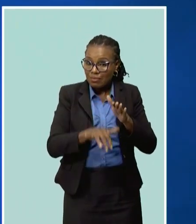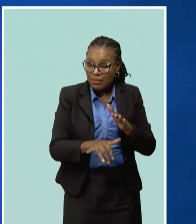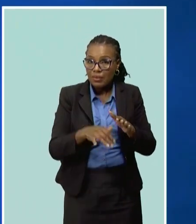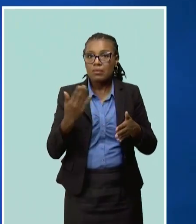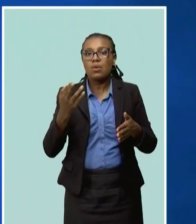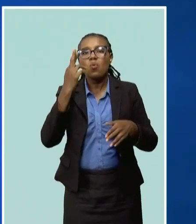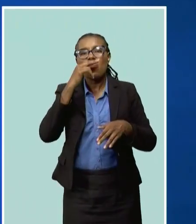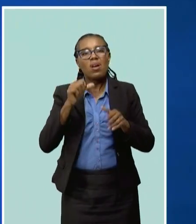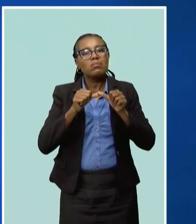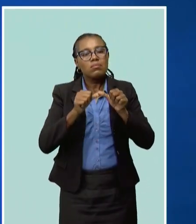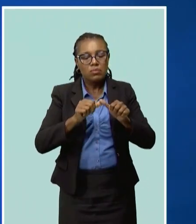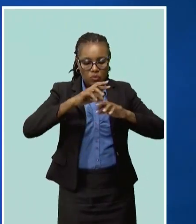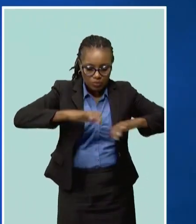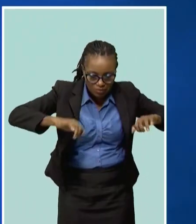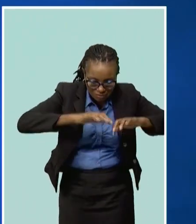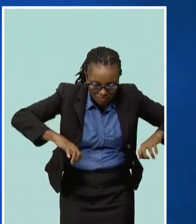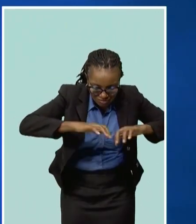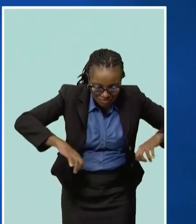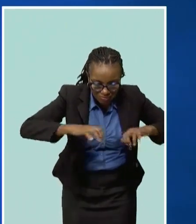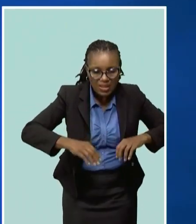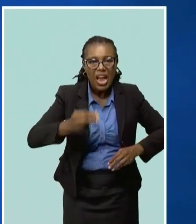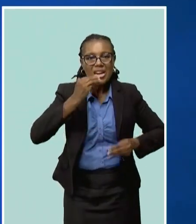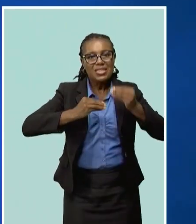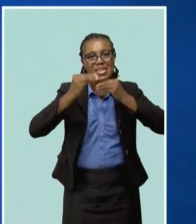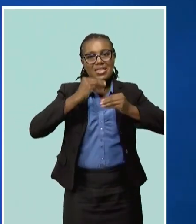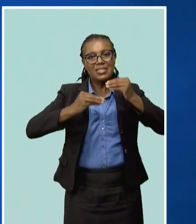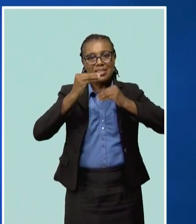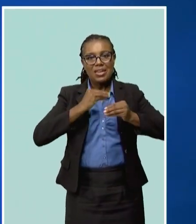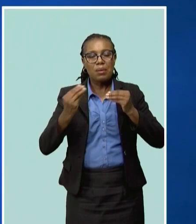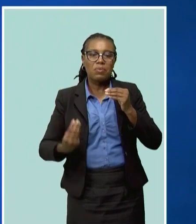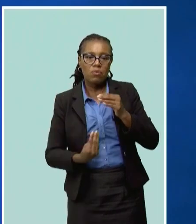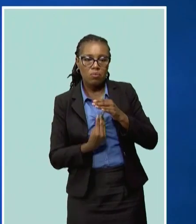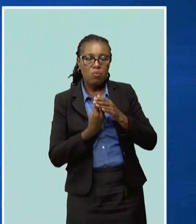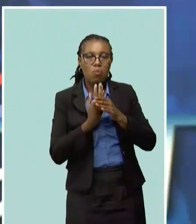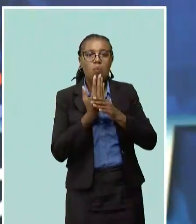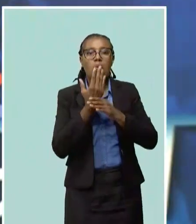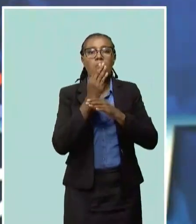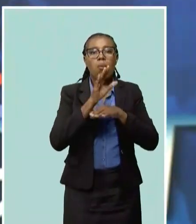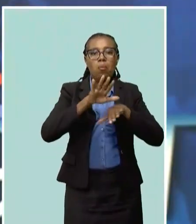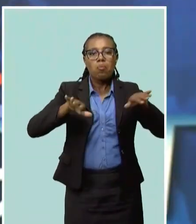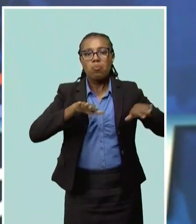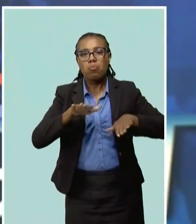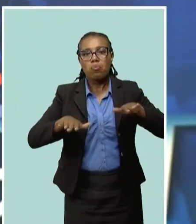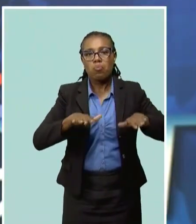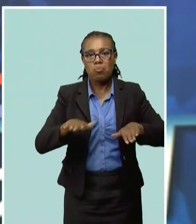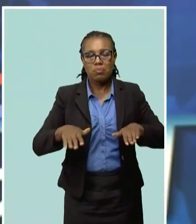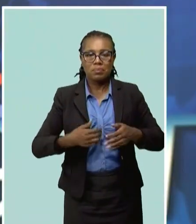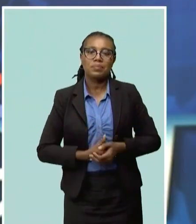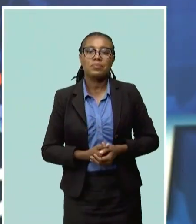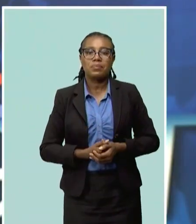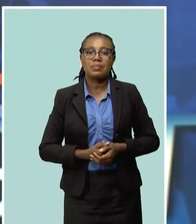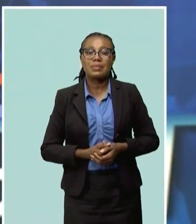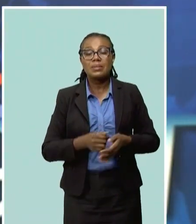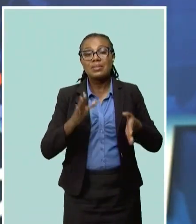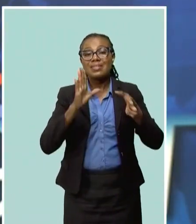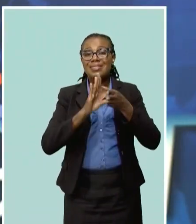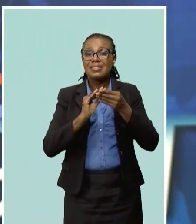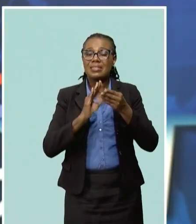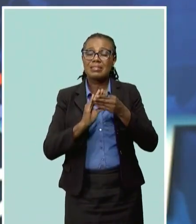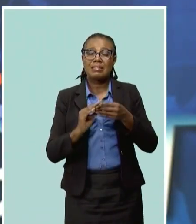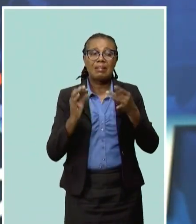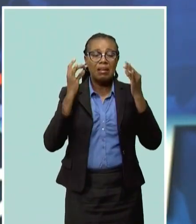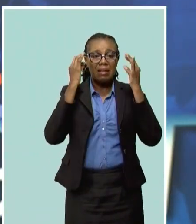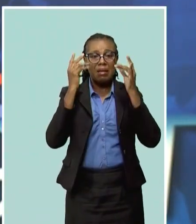down into the nests and they're eating the hatchlings before they're able to emerge. Ms. Daniel is worried that some people are